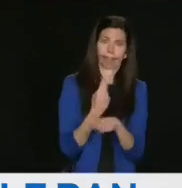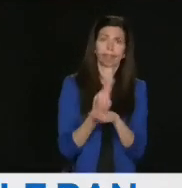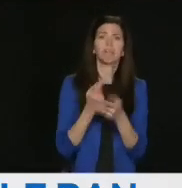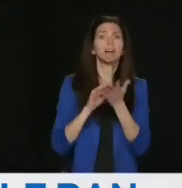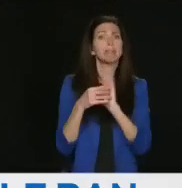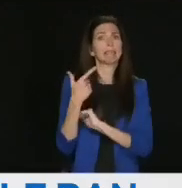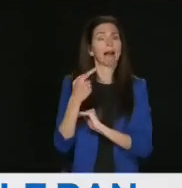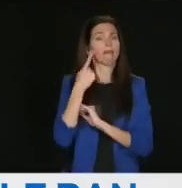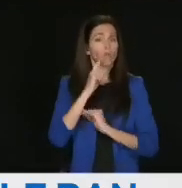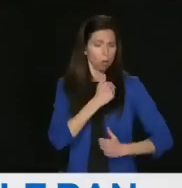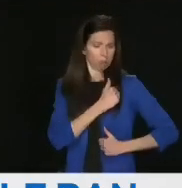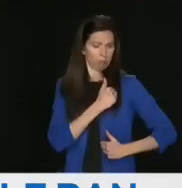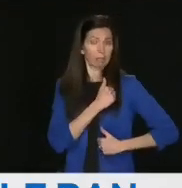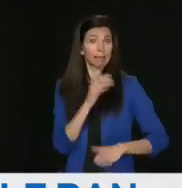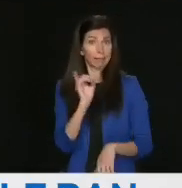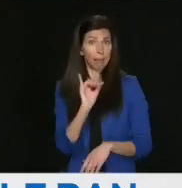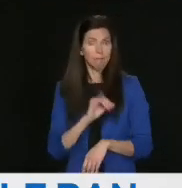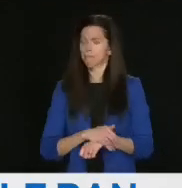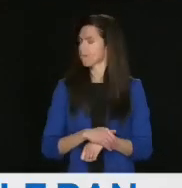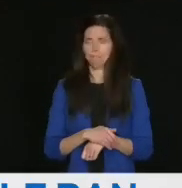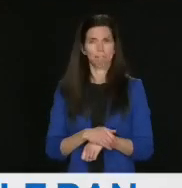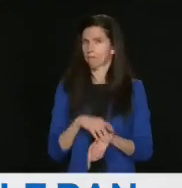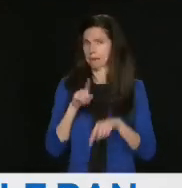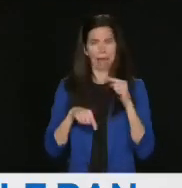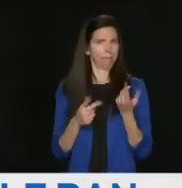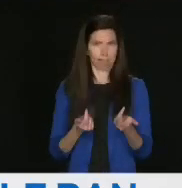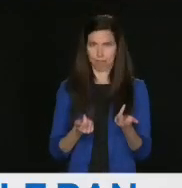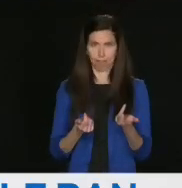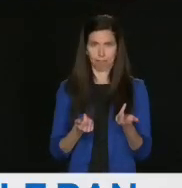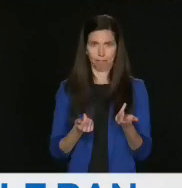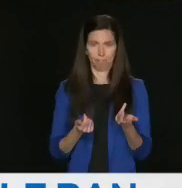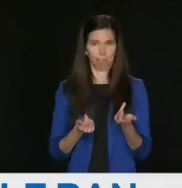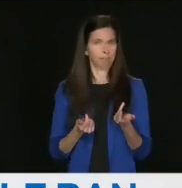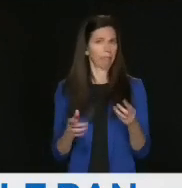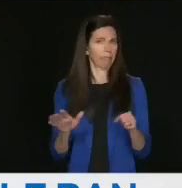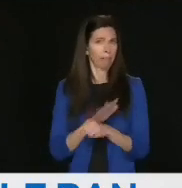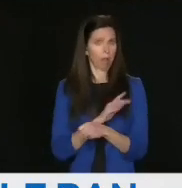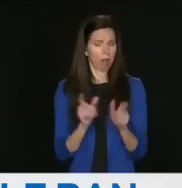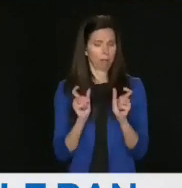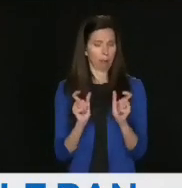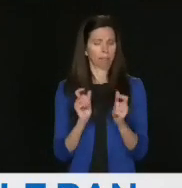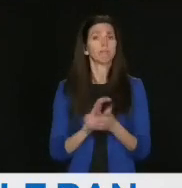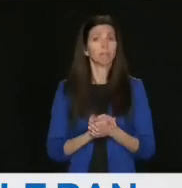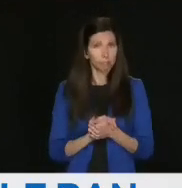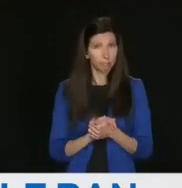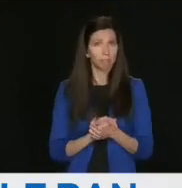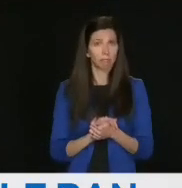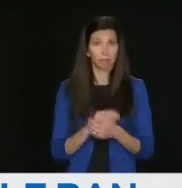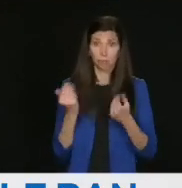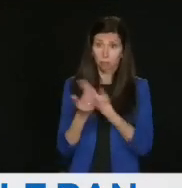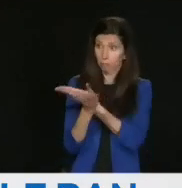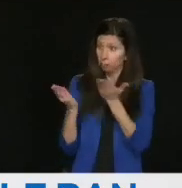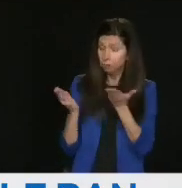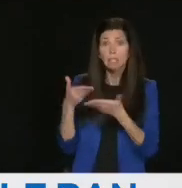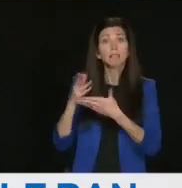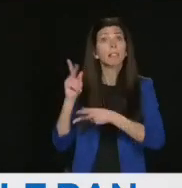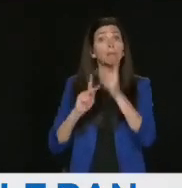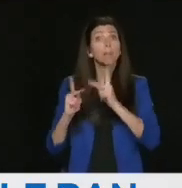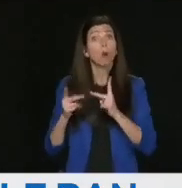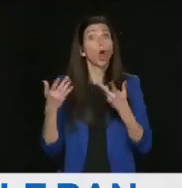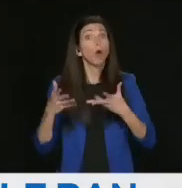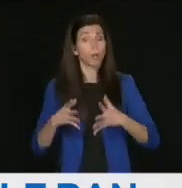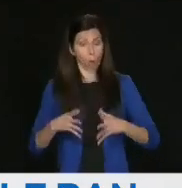this country. To protect law-abiding gun owners from criminal liability until they can take steps to comply with this new